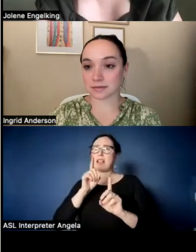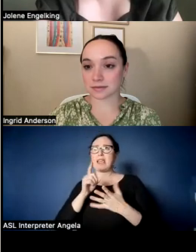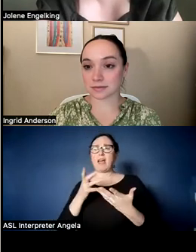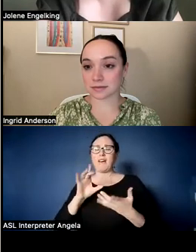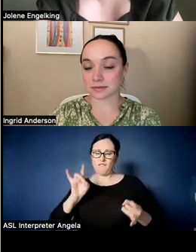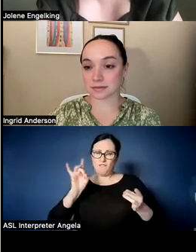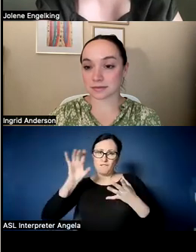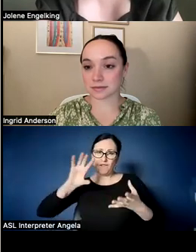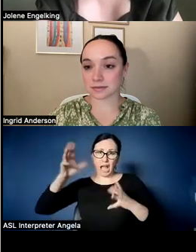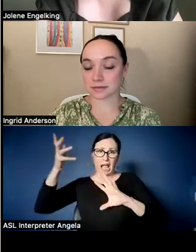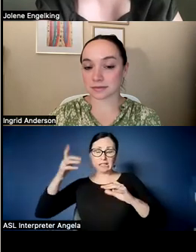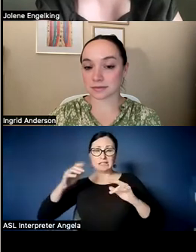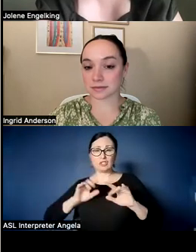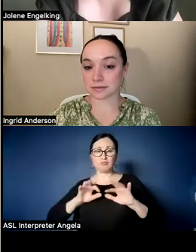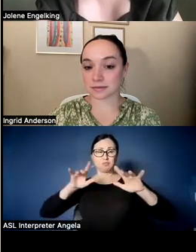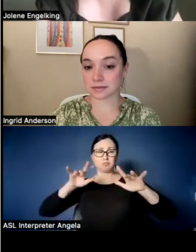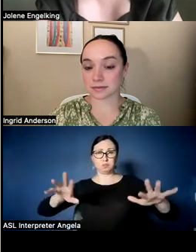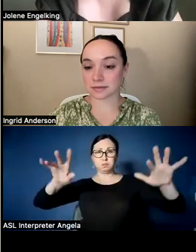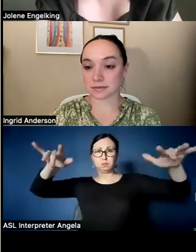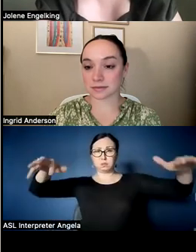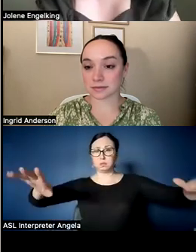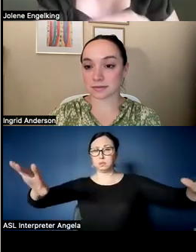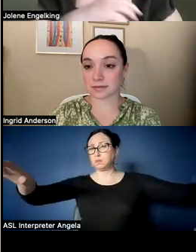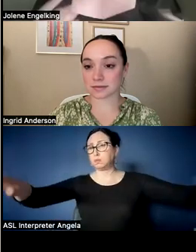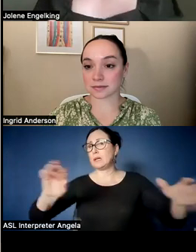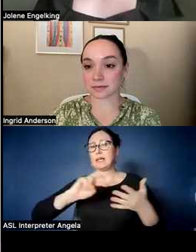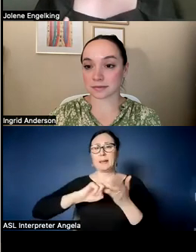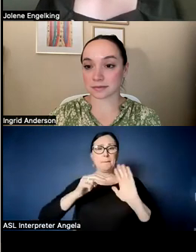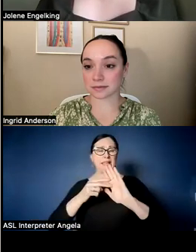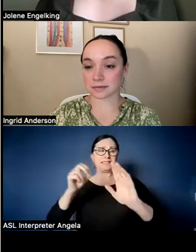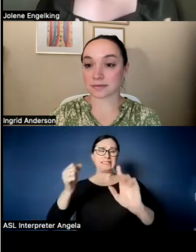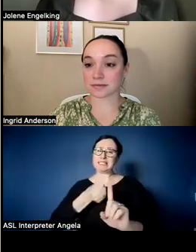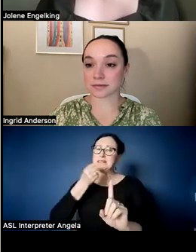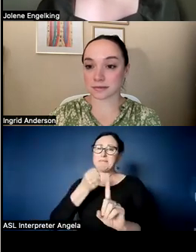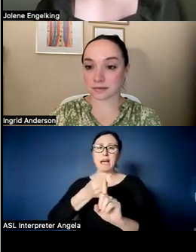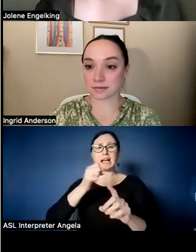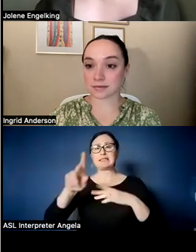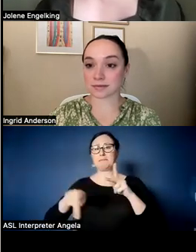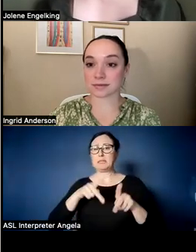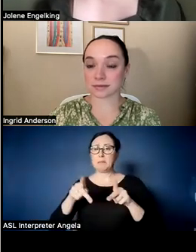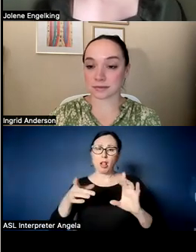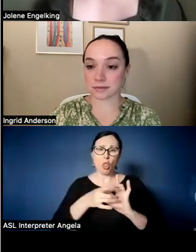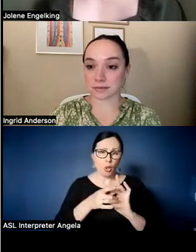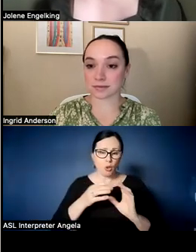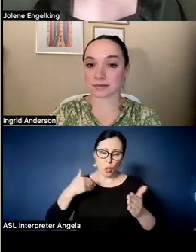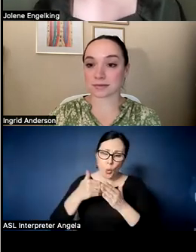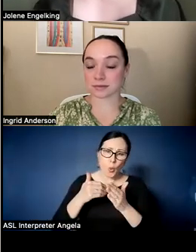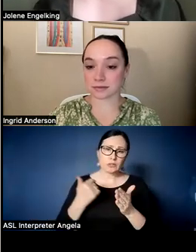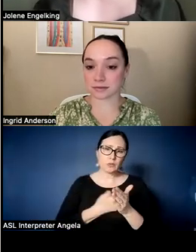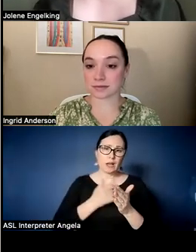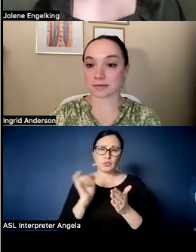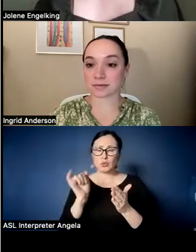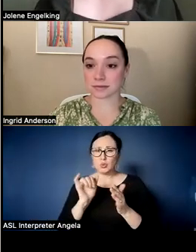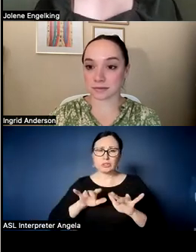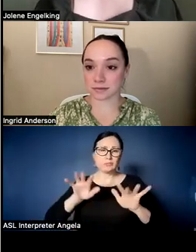our families, our friends, those close to us, but also as Indigenous people. Part of this is that at our roots, we